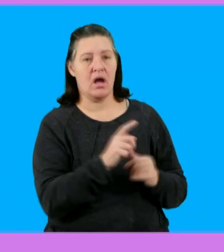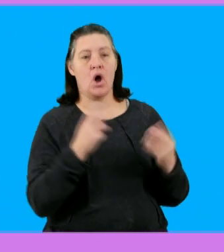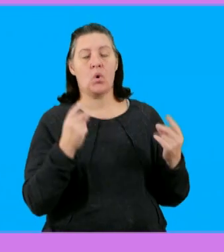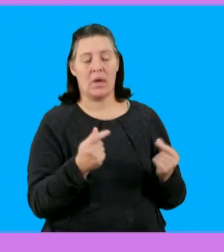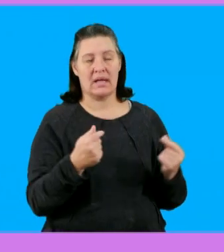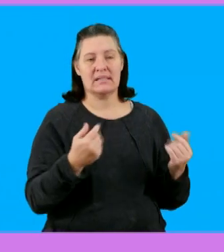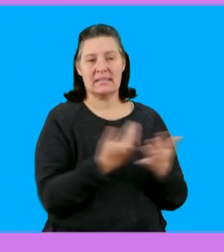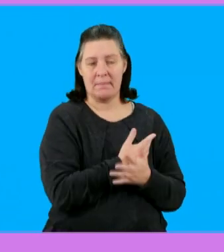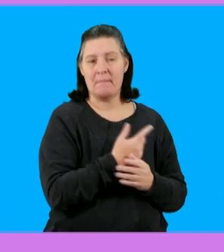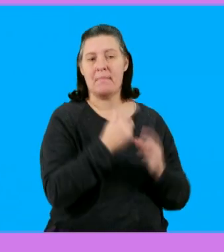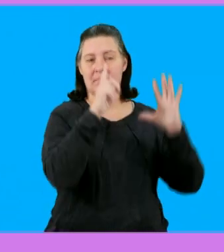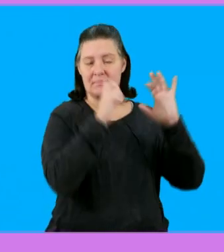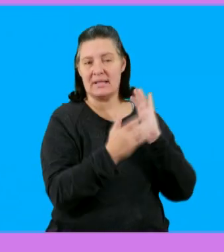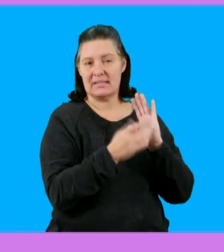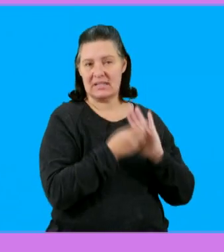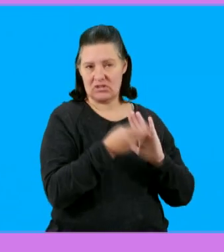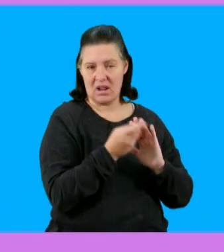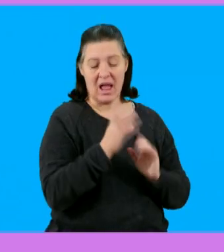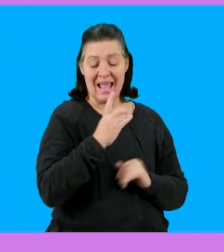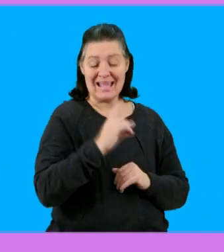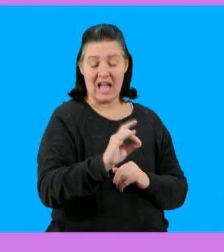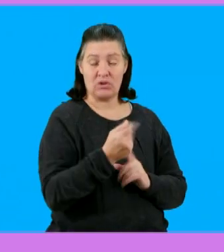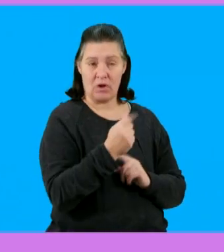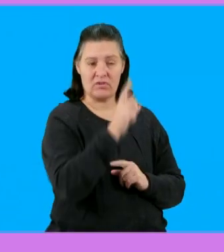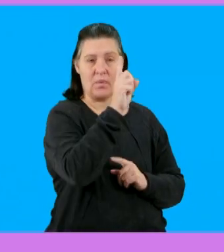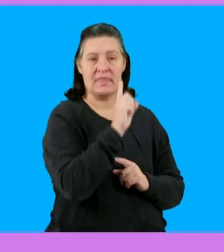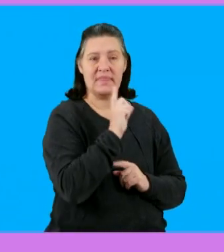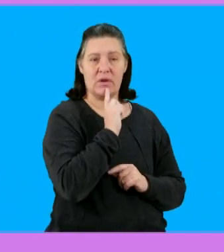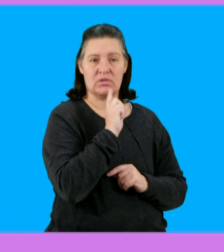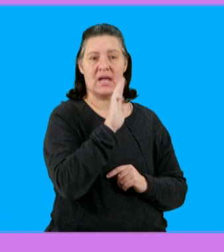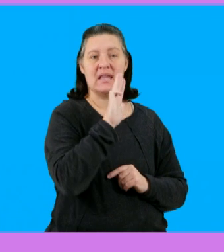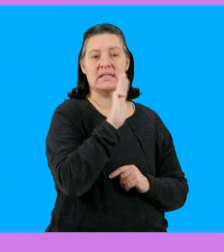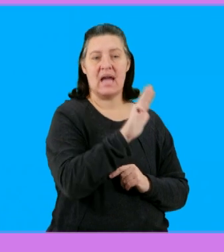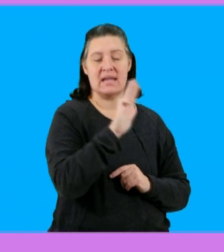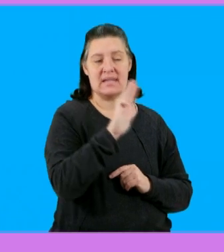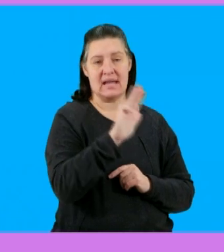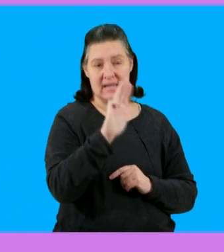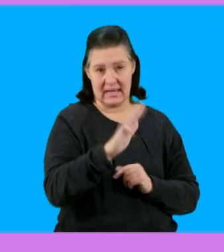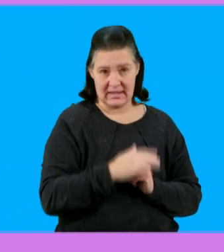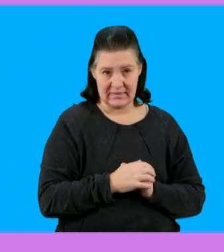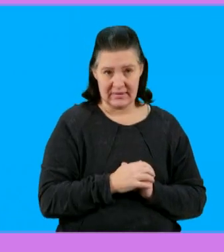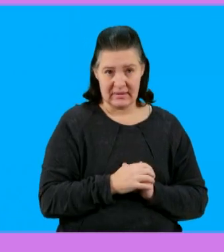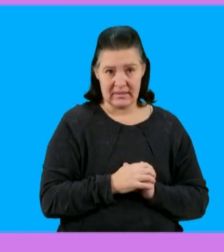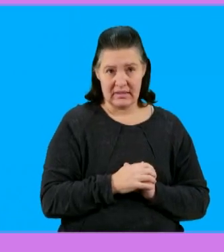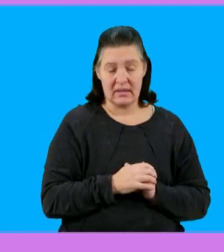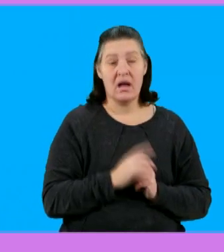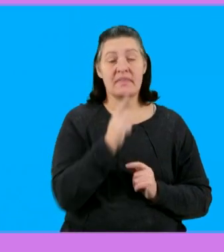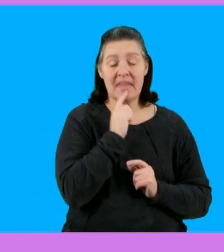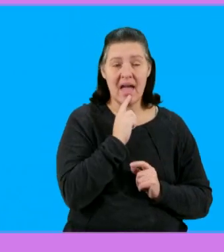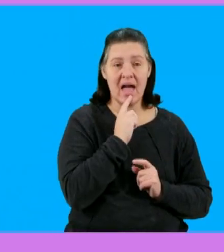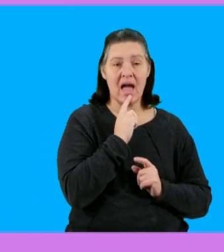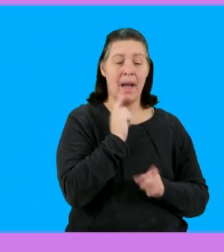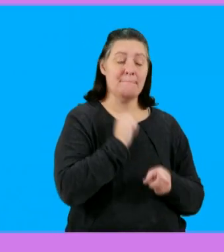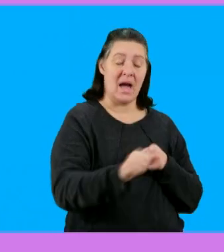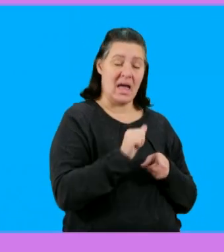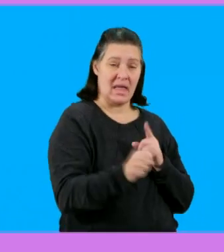A quick snap digital camera advertised at a cash price of 1,999 Rand. The hire